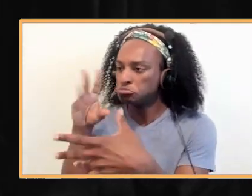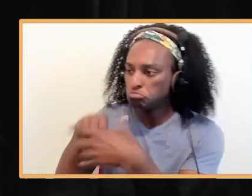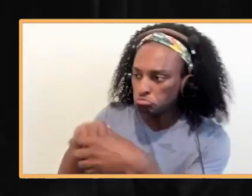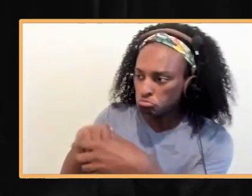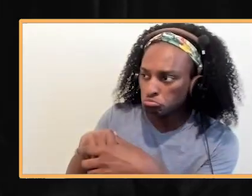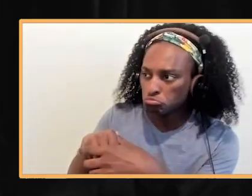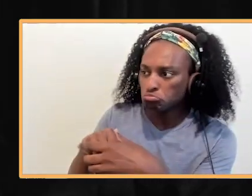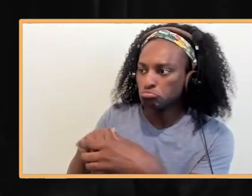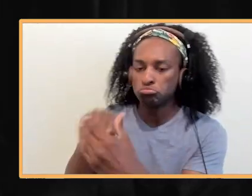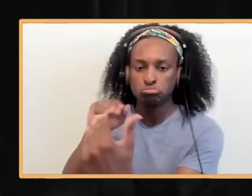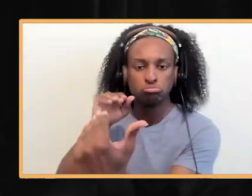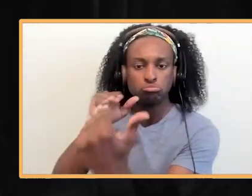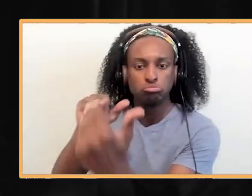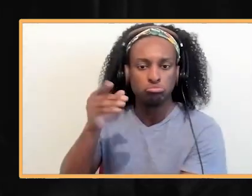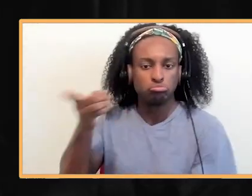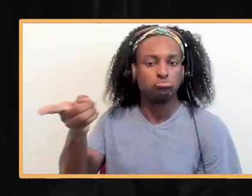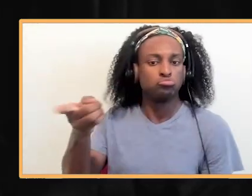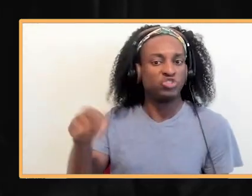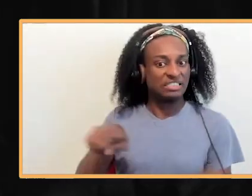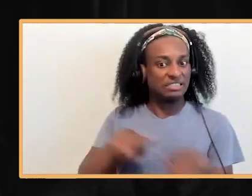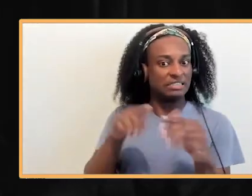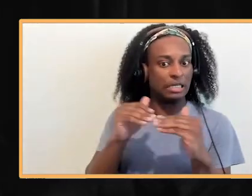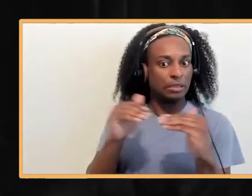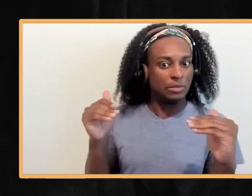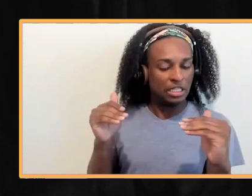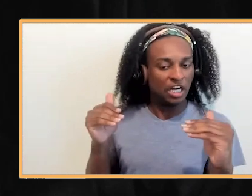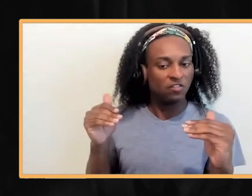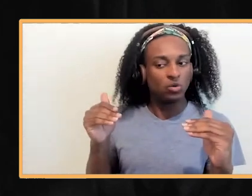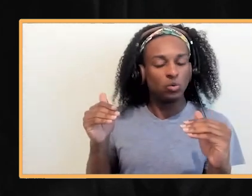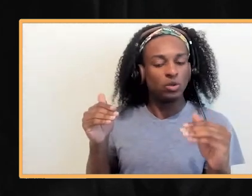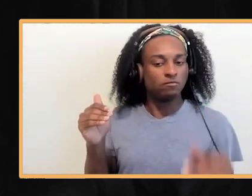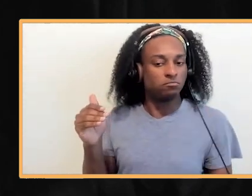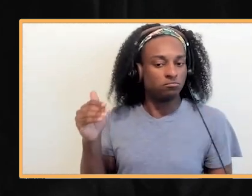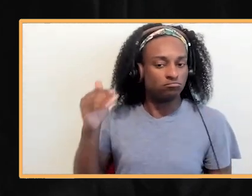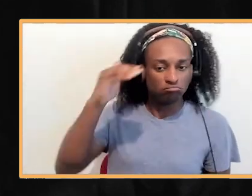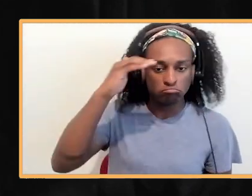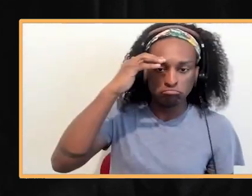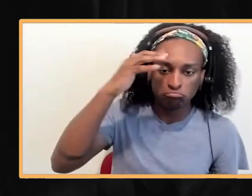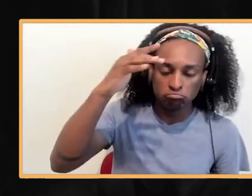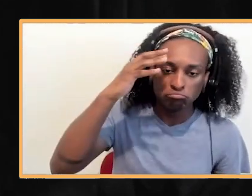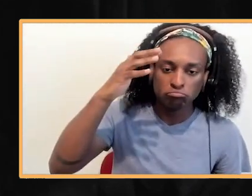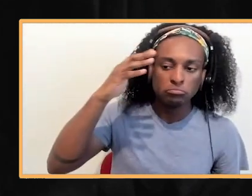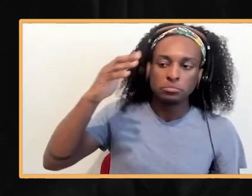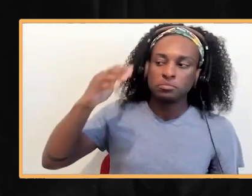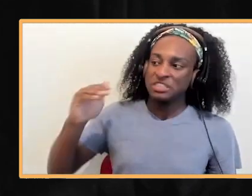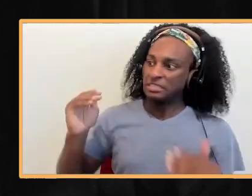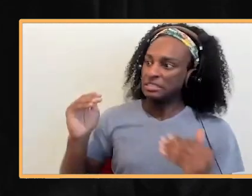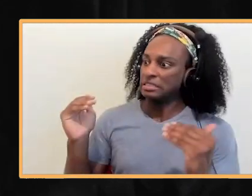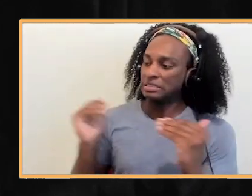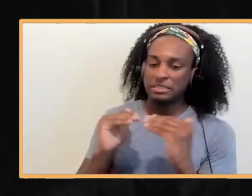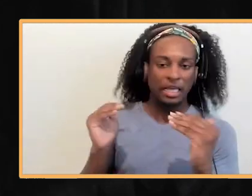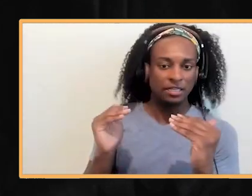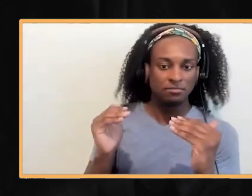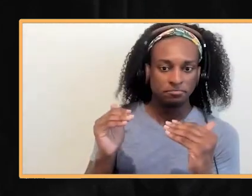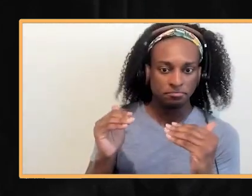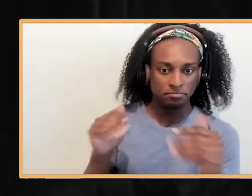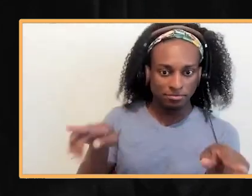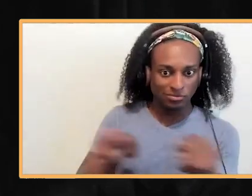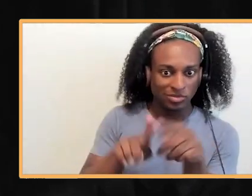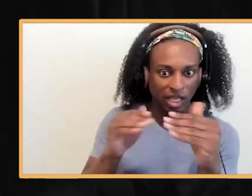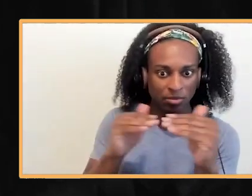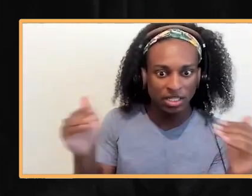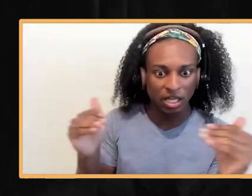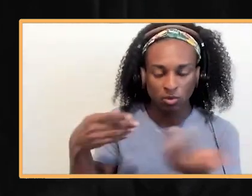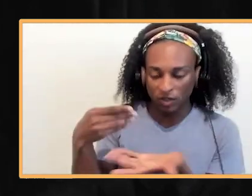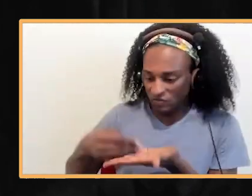same level of infrastructure, with the same level of financing, with the same level of, right, all of the